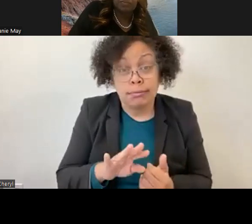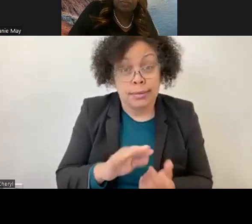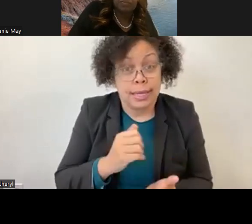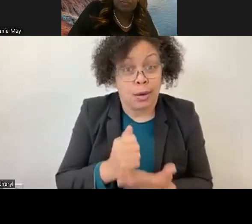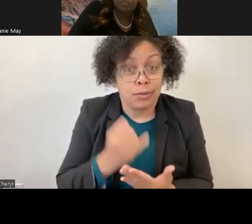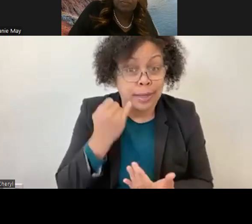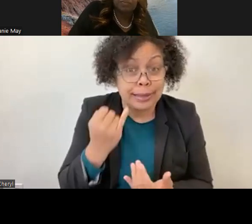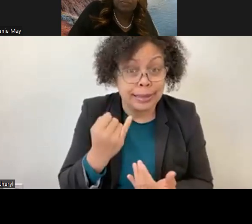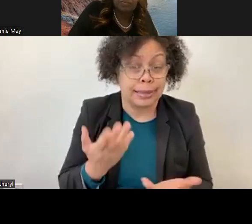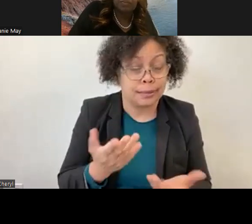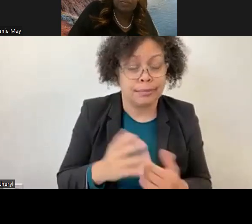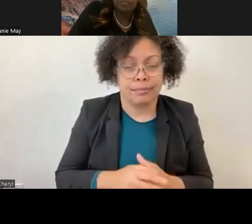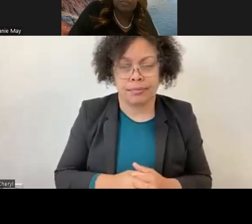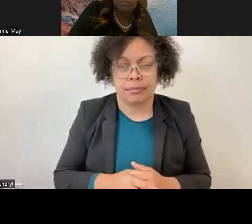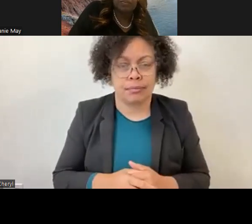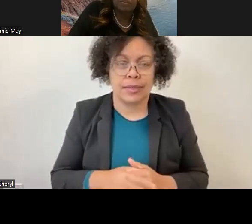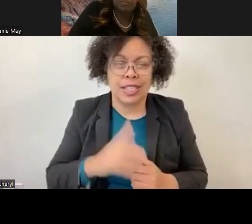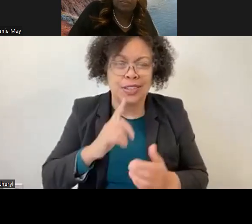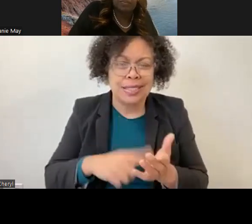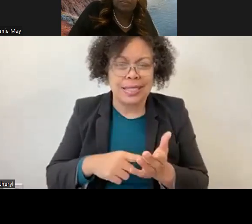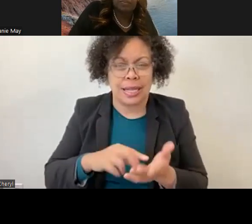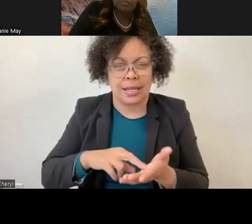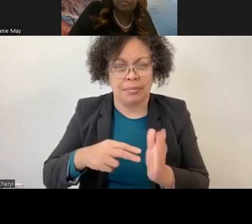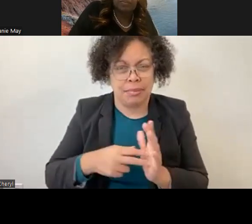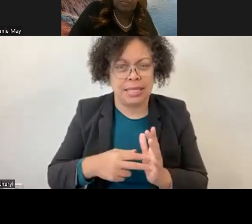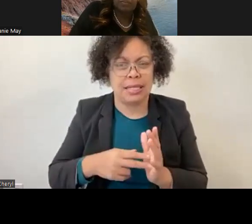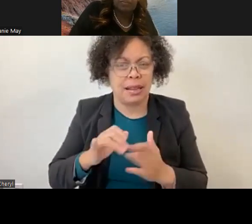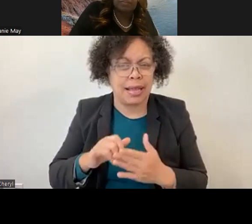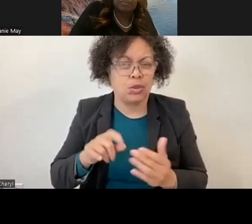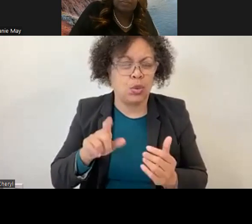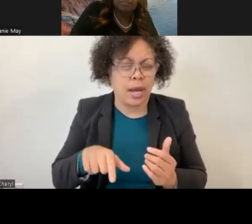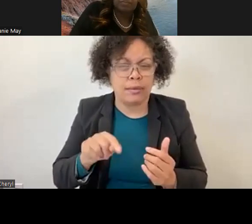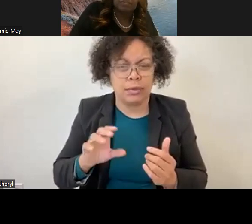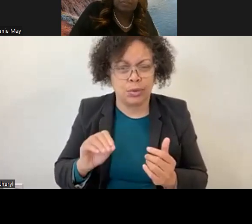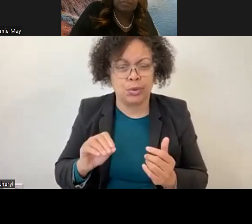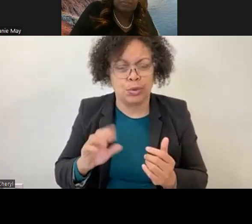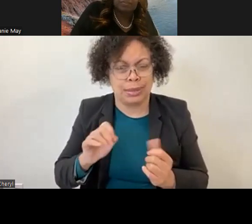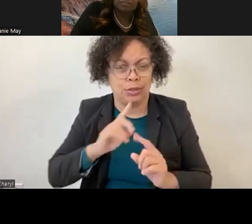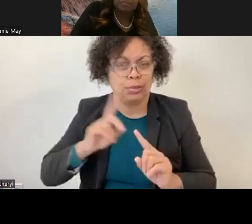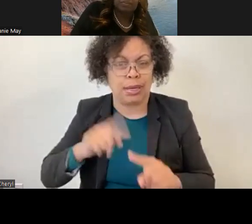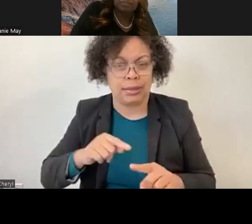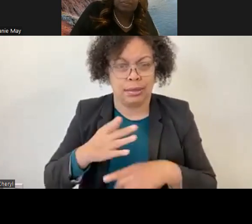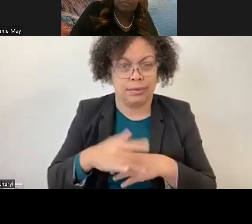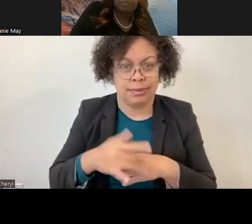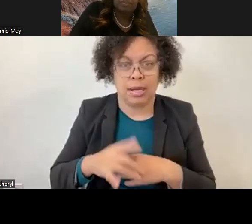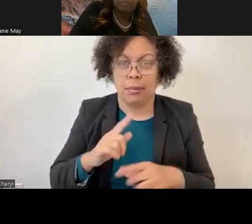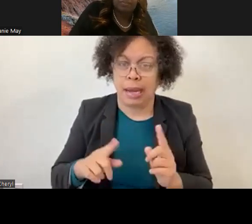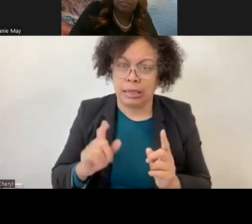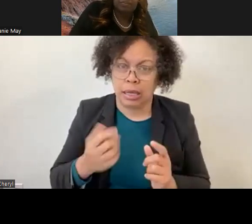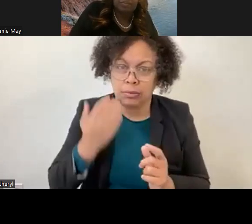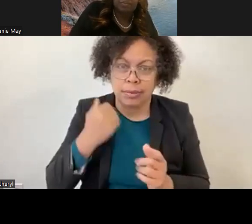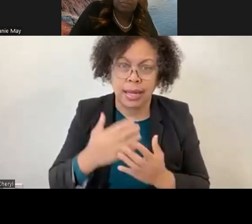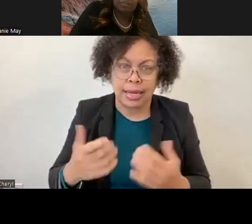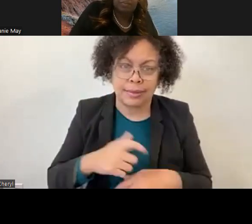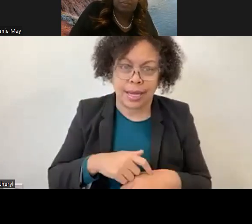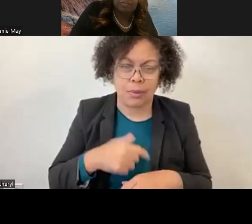of it is just having that ability to be in this type of work, to be very responsive, but it can be a little bit time intensive. So we're trying to figure out ways that it